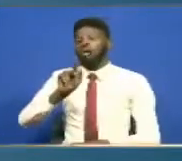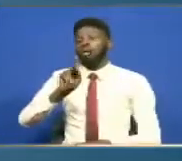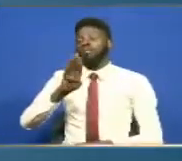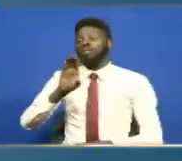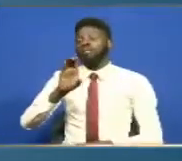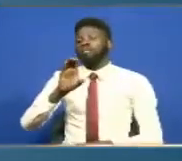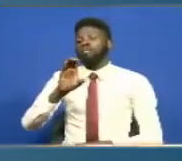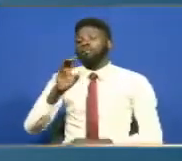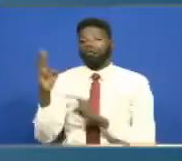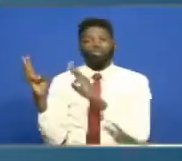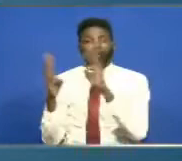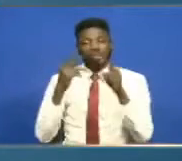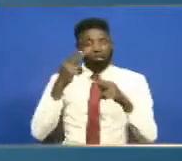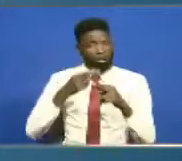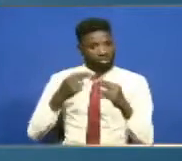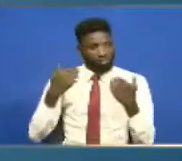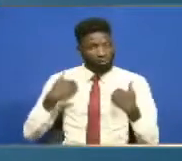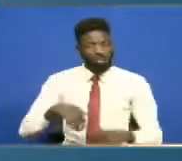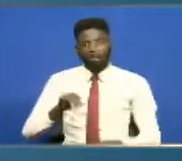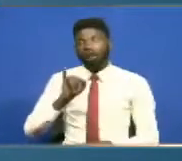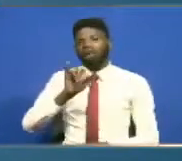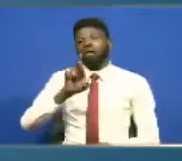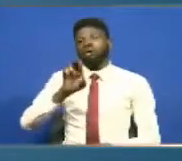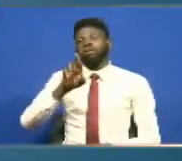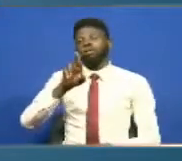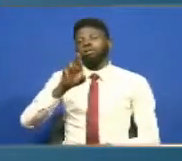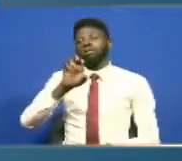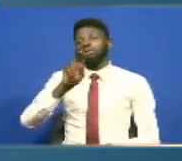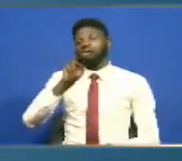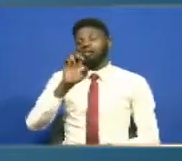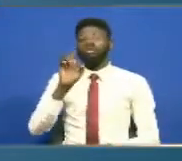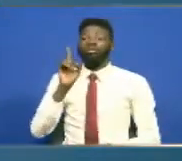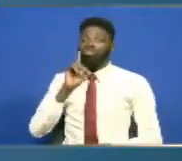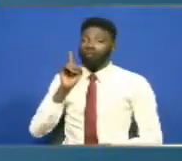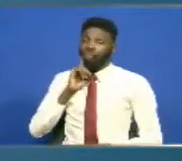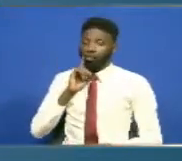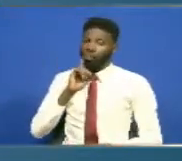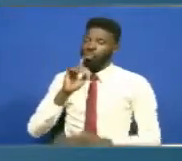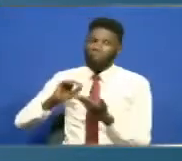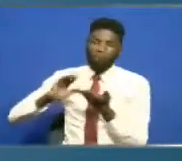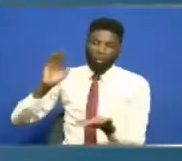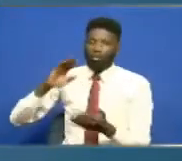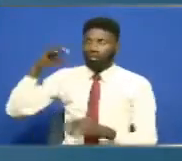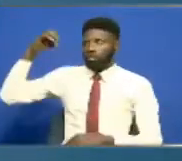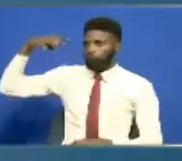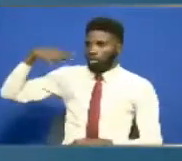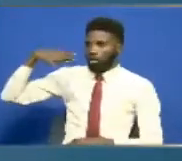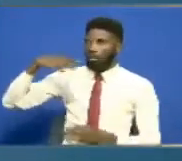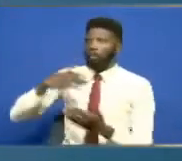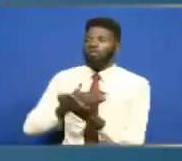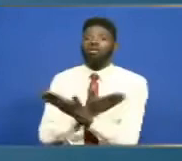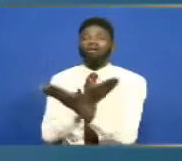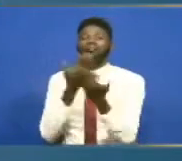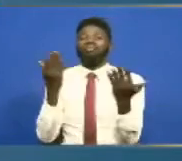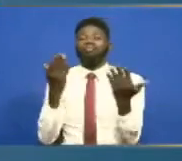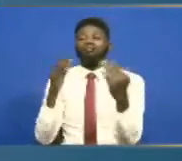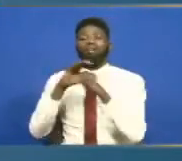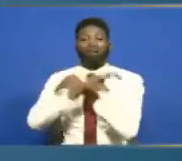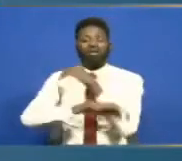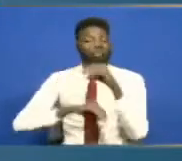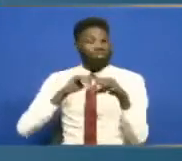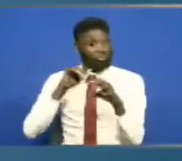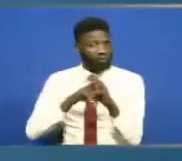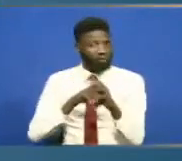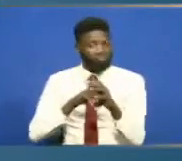Updates. My name is Irene Muchuma Odim. Tomorrow it will mainly be sunny across the country. This